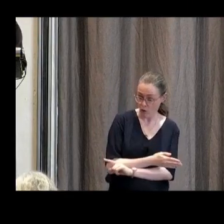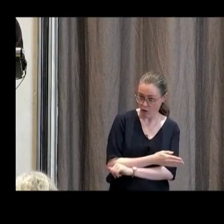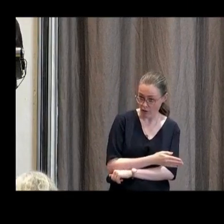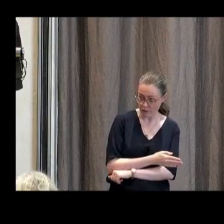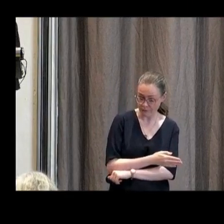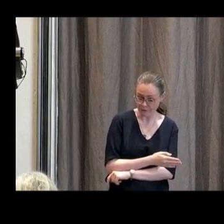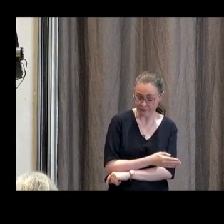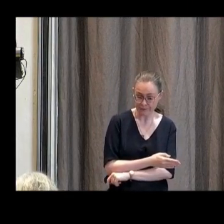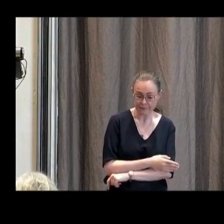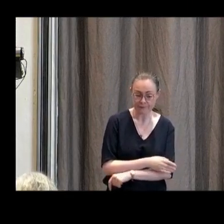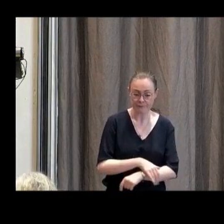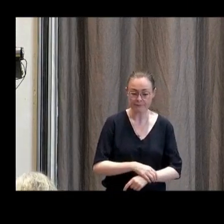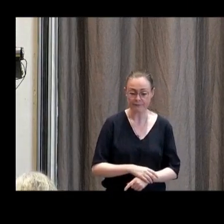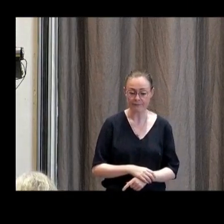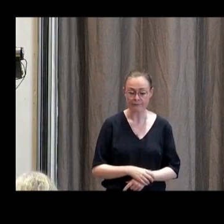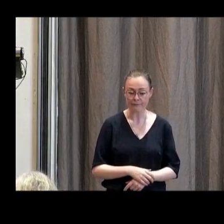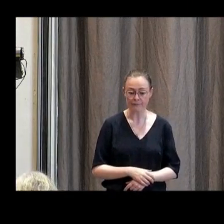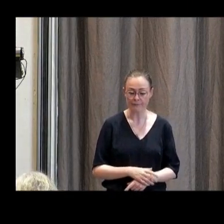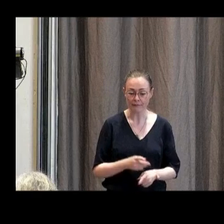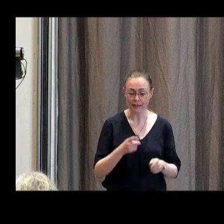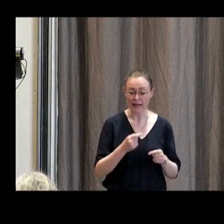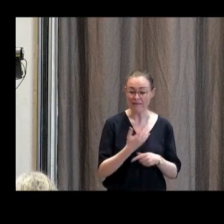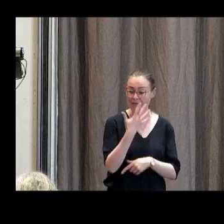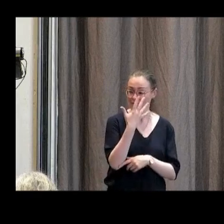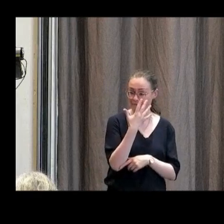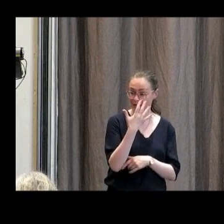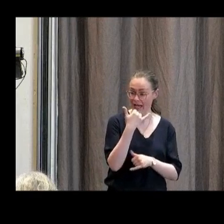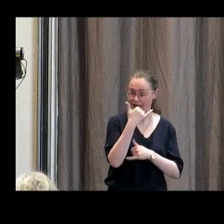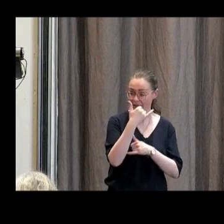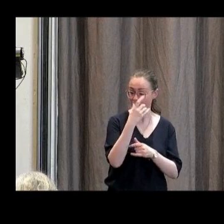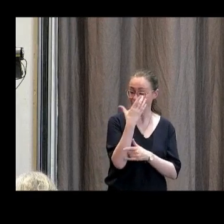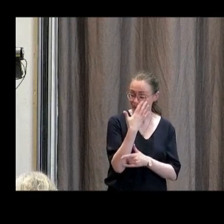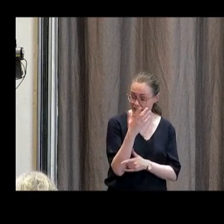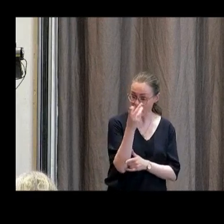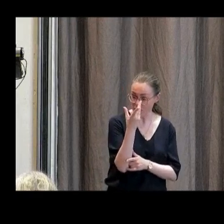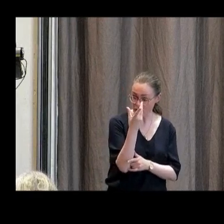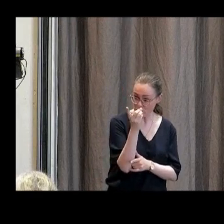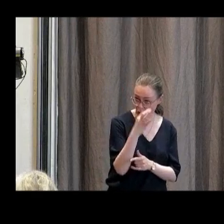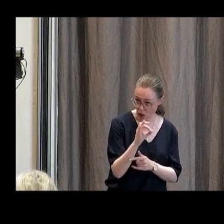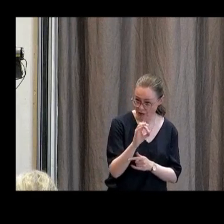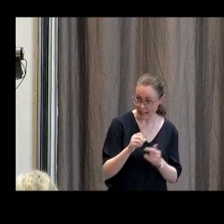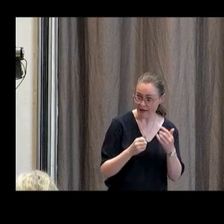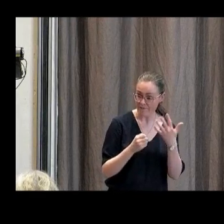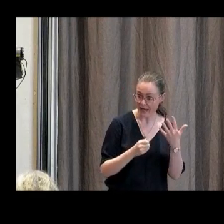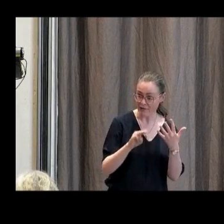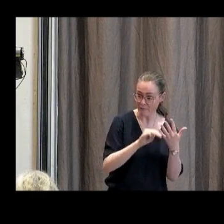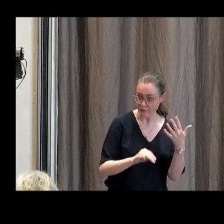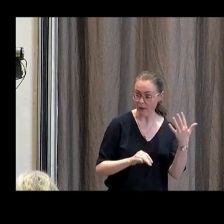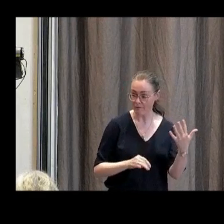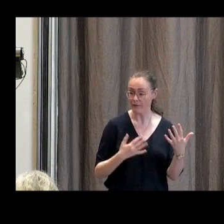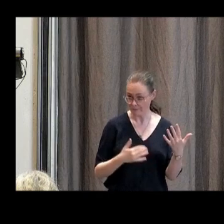published, where this time five dogs were recruited for five patients. So five